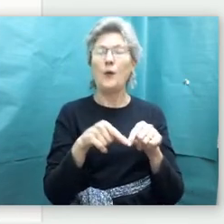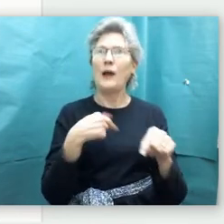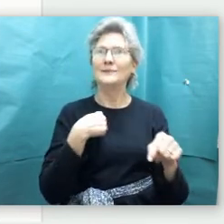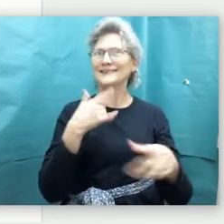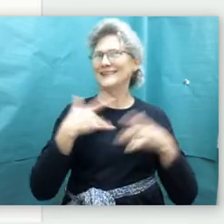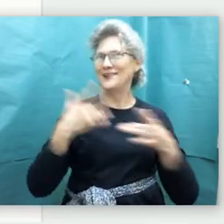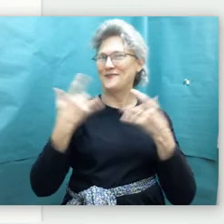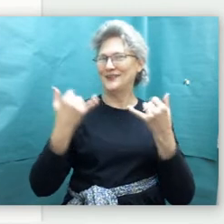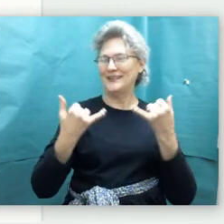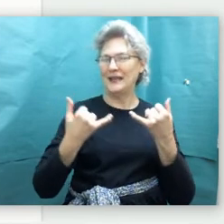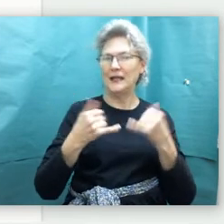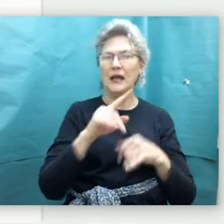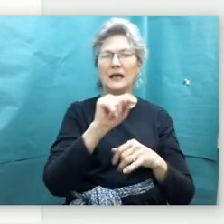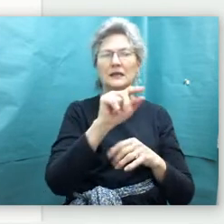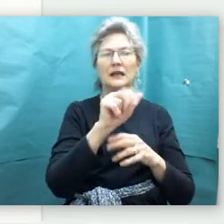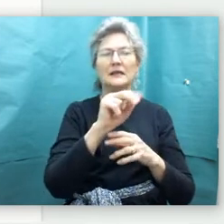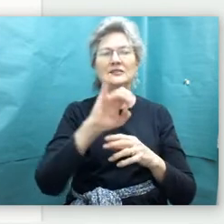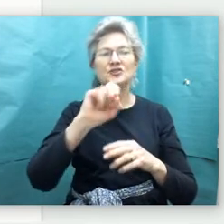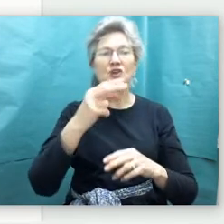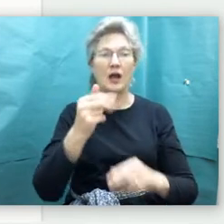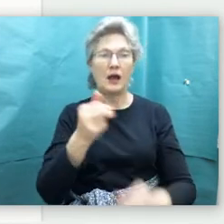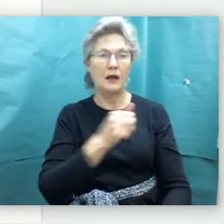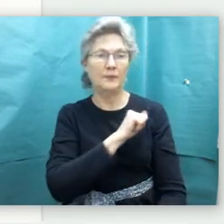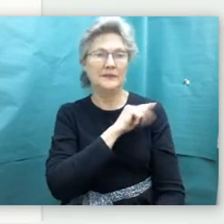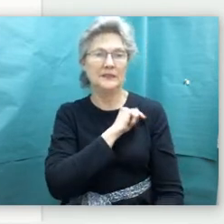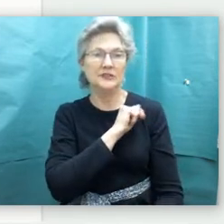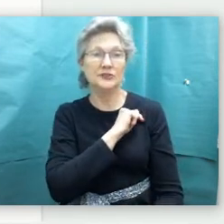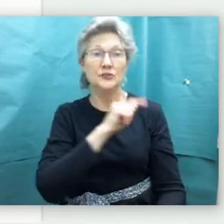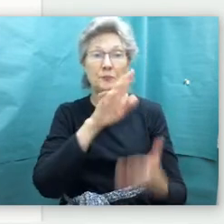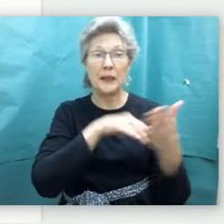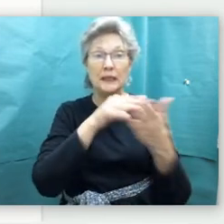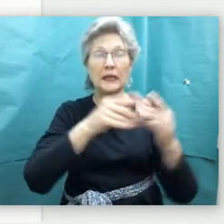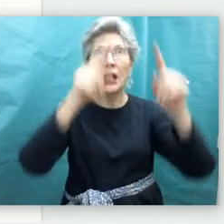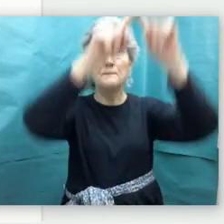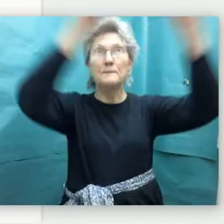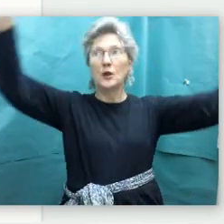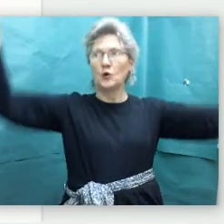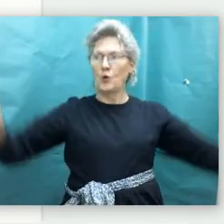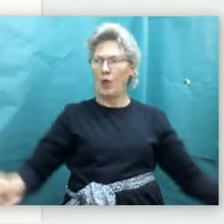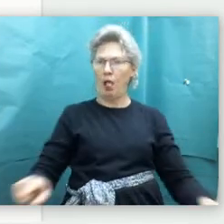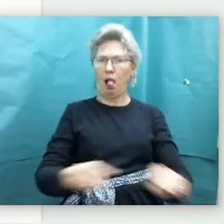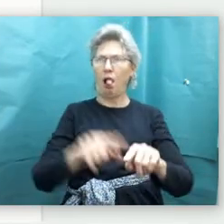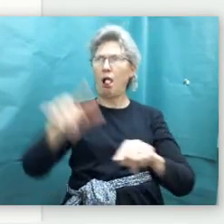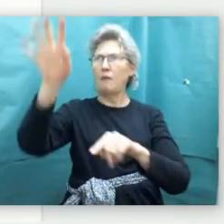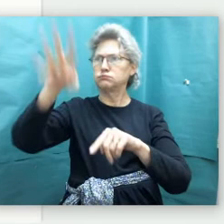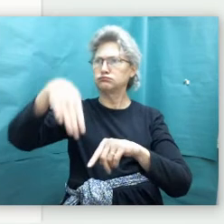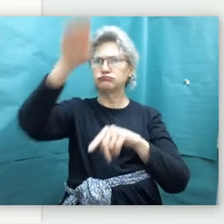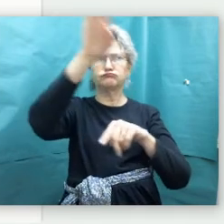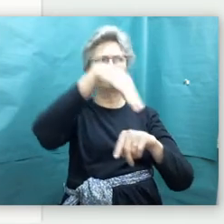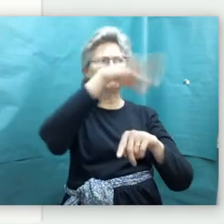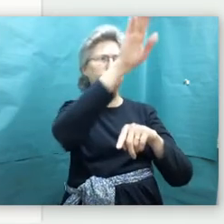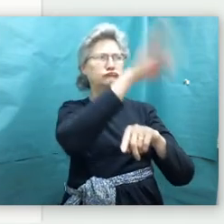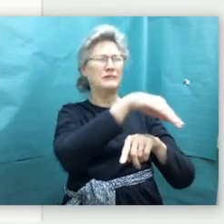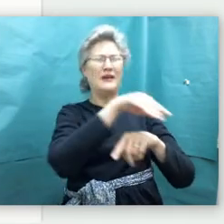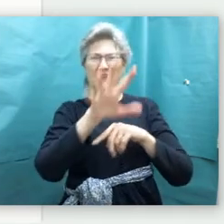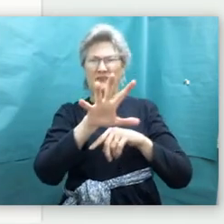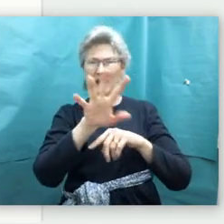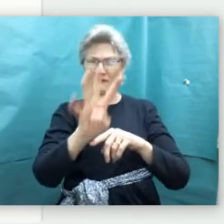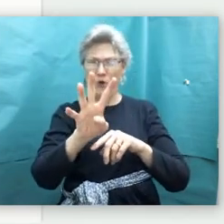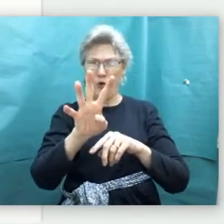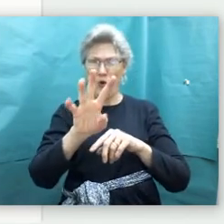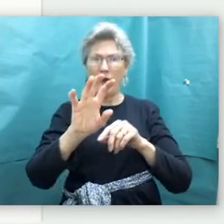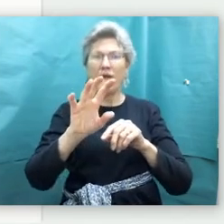problem. Tanisha is painting a mural that is the shape of a rectangle. The mural covers an area of 54 square feet. The